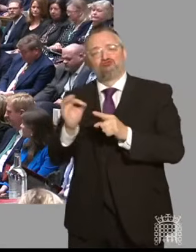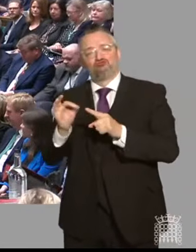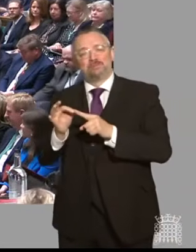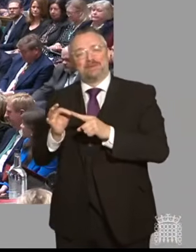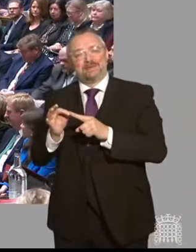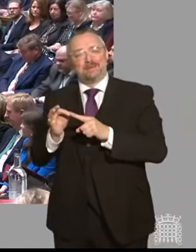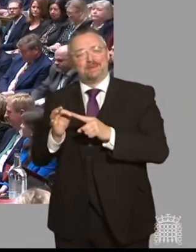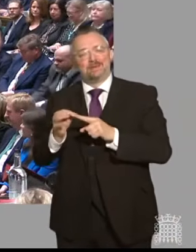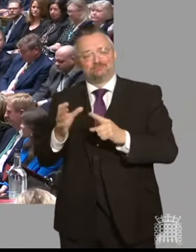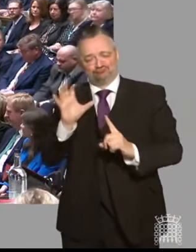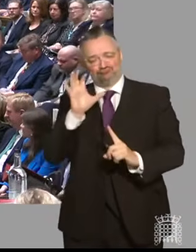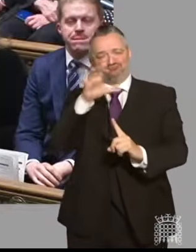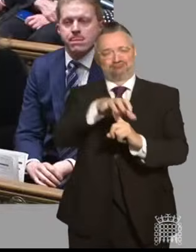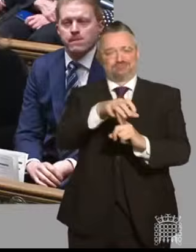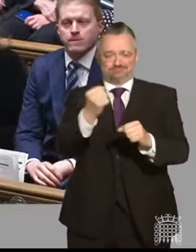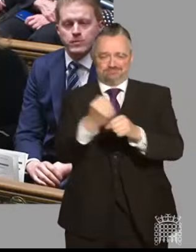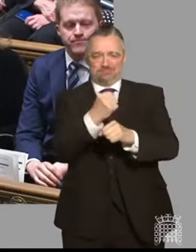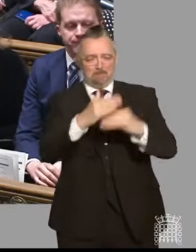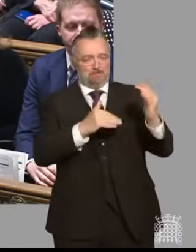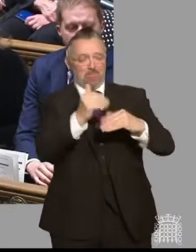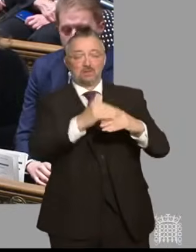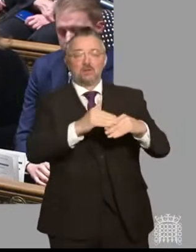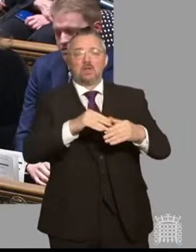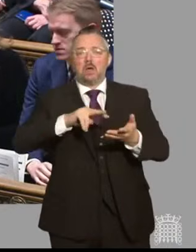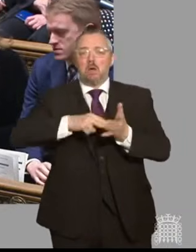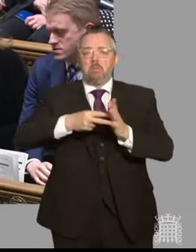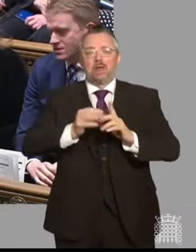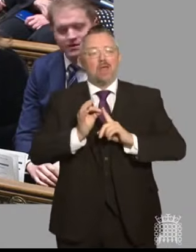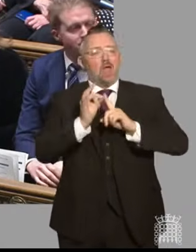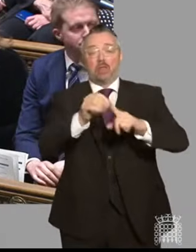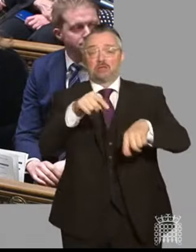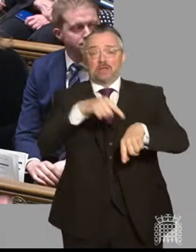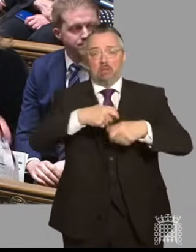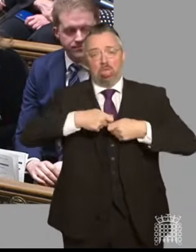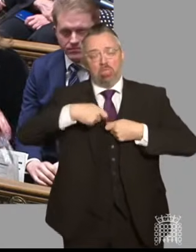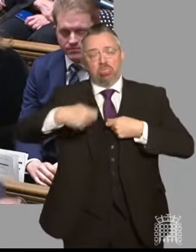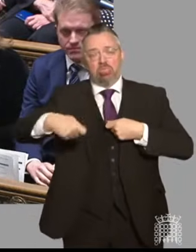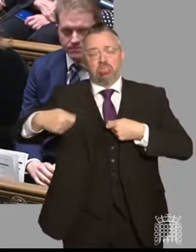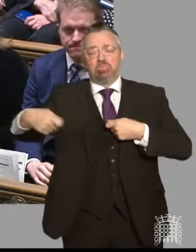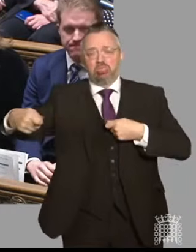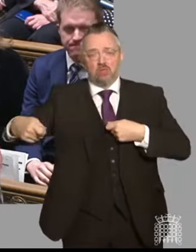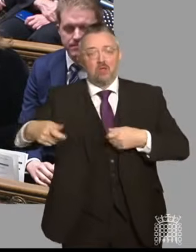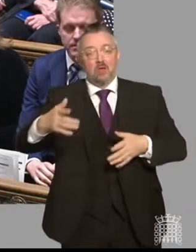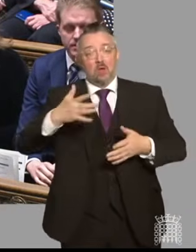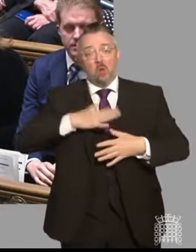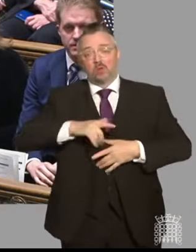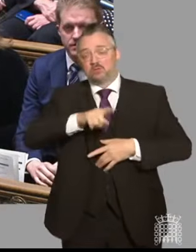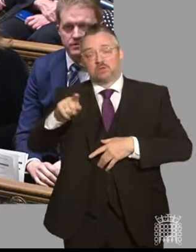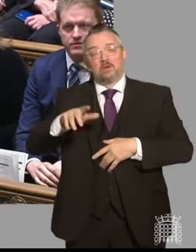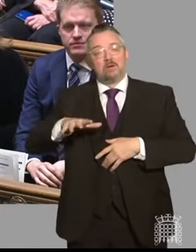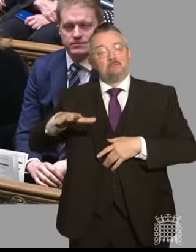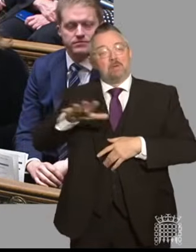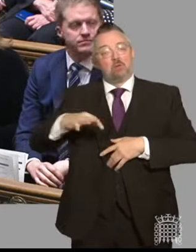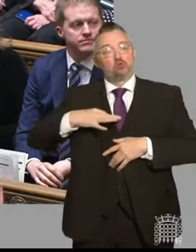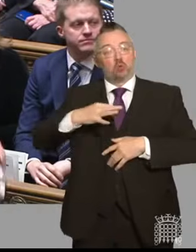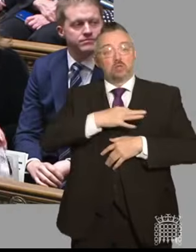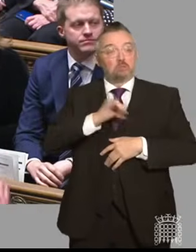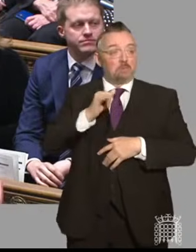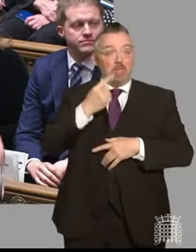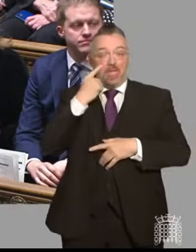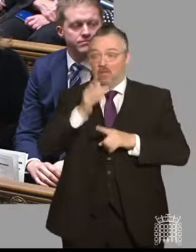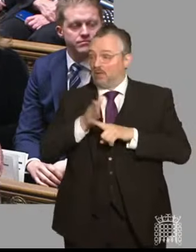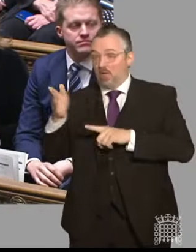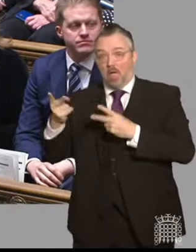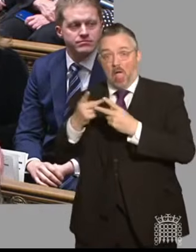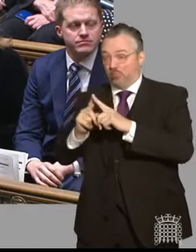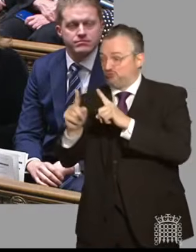it easier for our amazing family doctors to use additional consulting rooms that they're happy with elsewhere in the community, so that